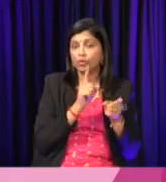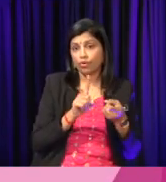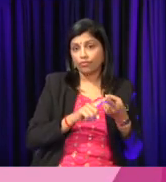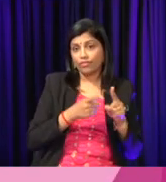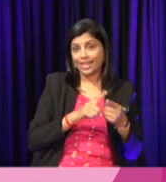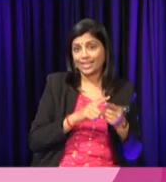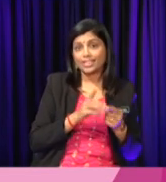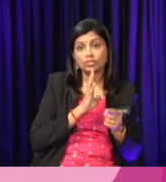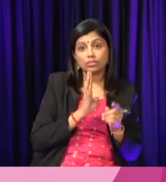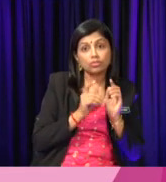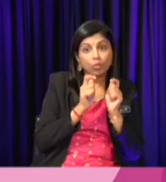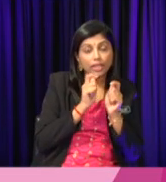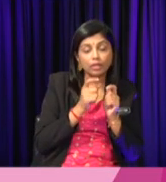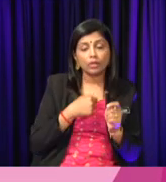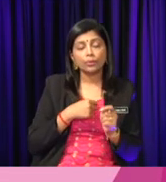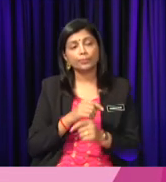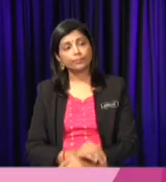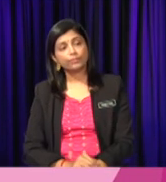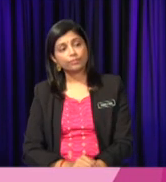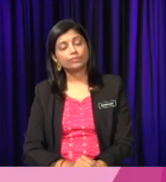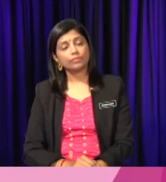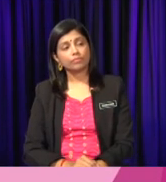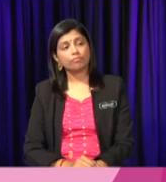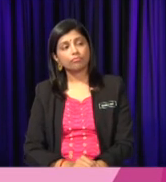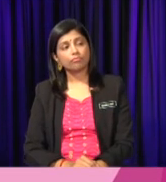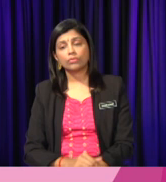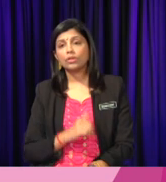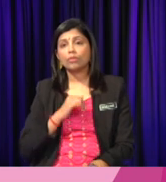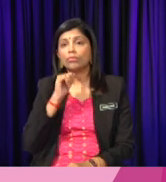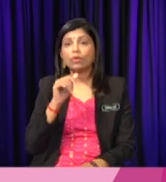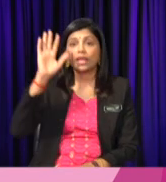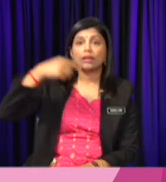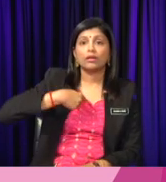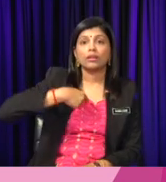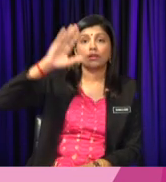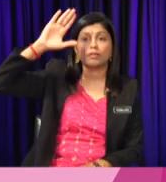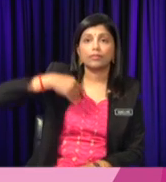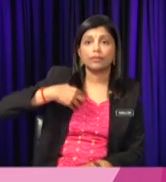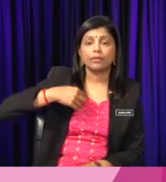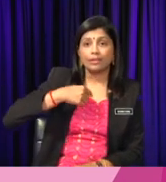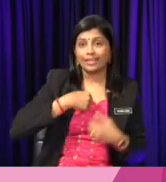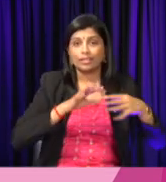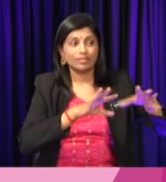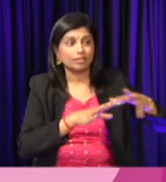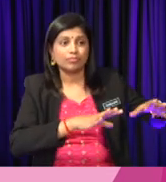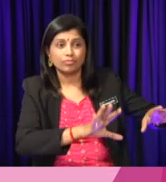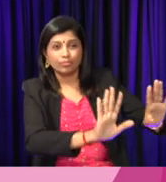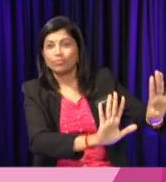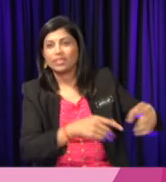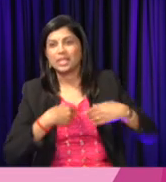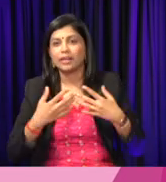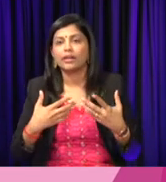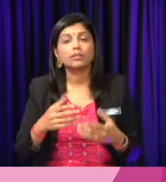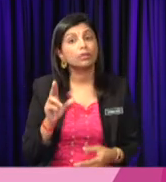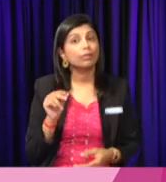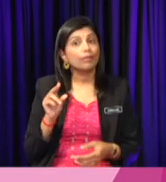you are asked to respond to the same question. So both candidates will be speaking, but the bulk of the